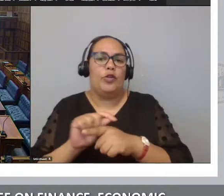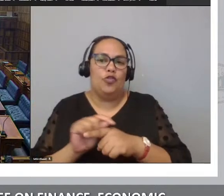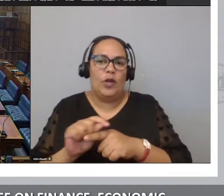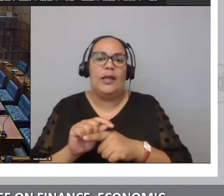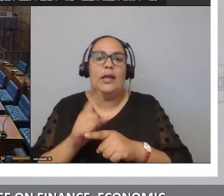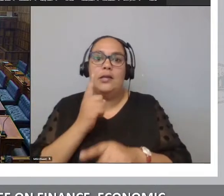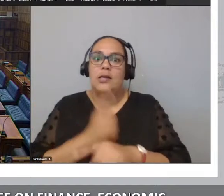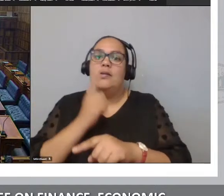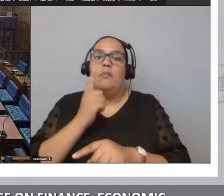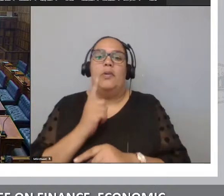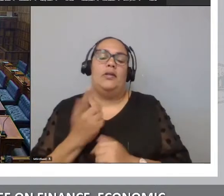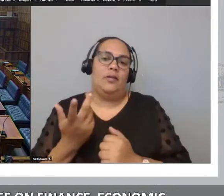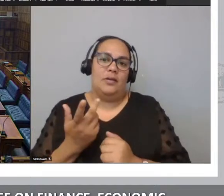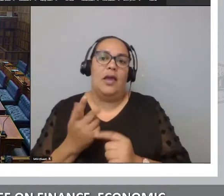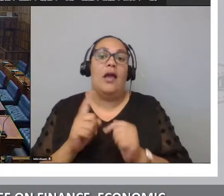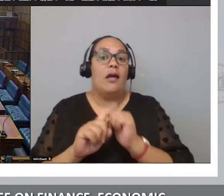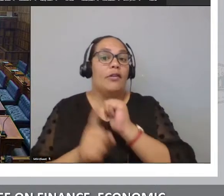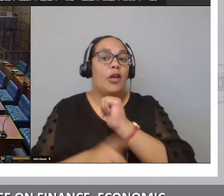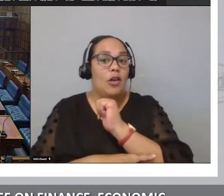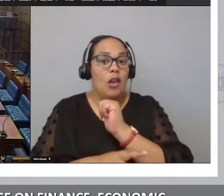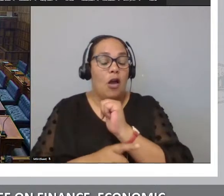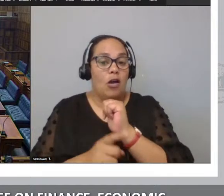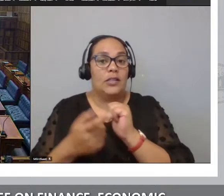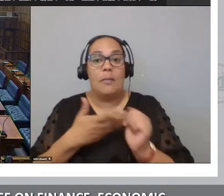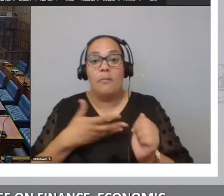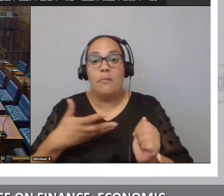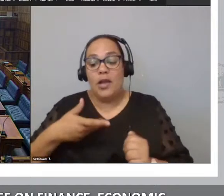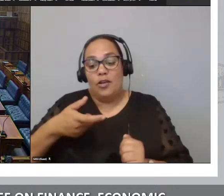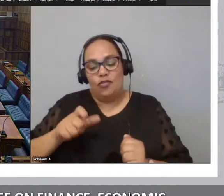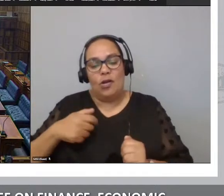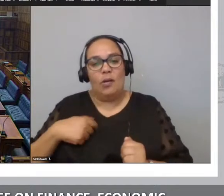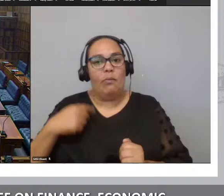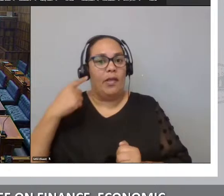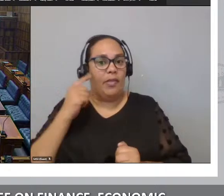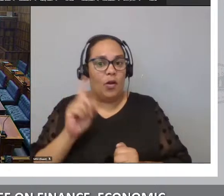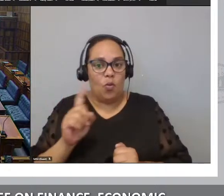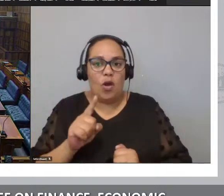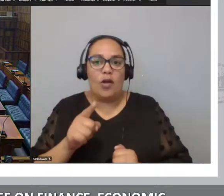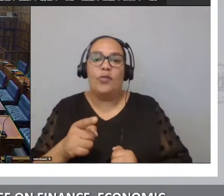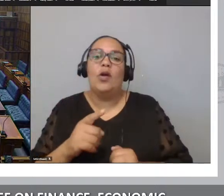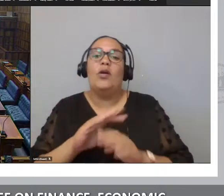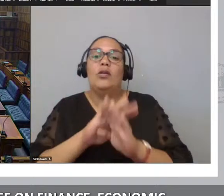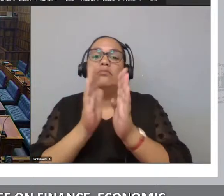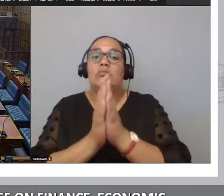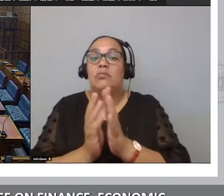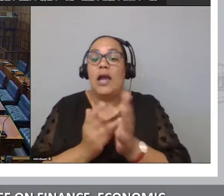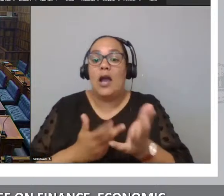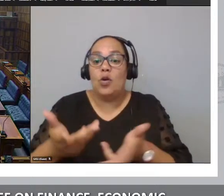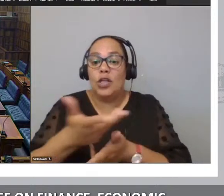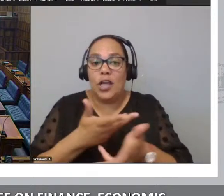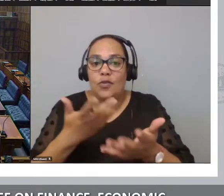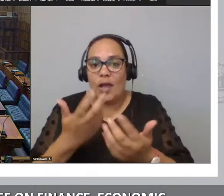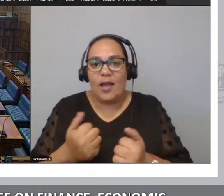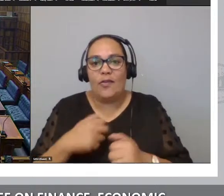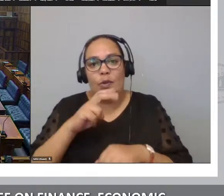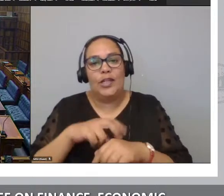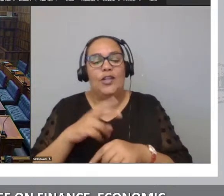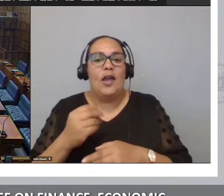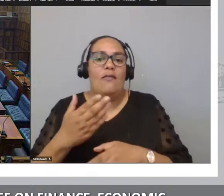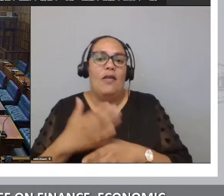the discipline and lastly Madam chair I think in all our engagements we must have